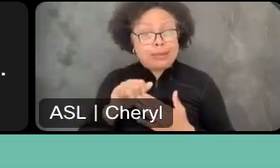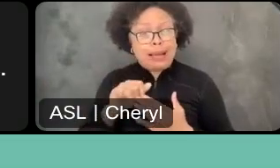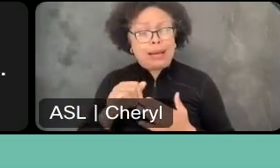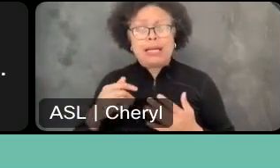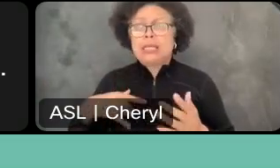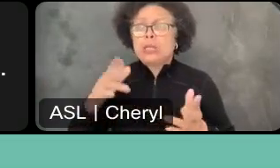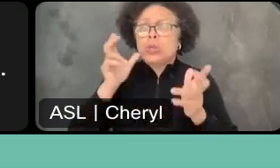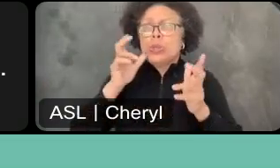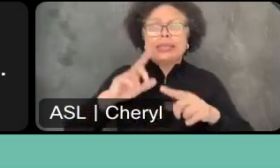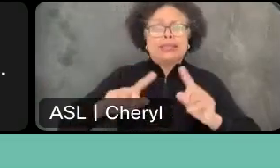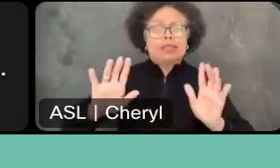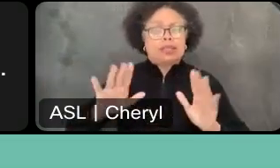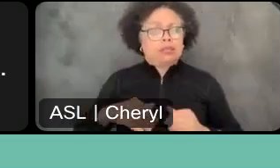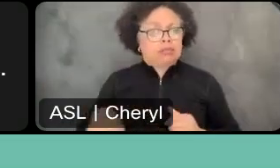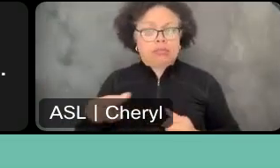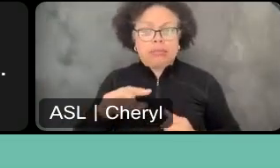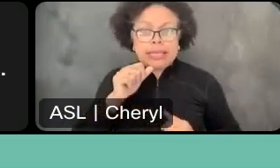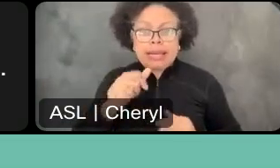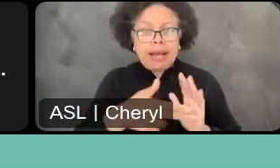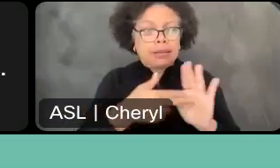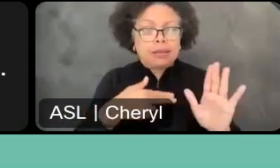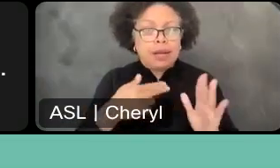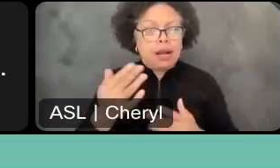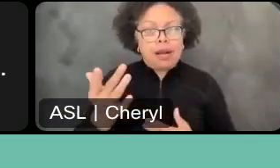are not considered to have mental illness.